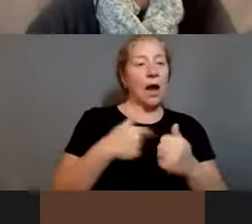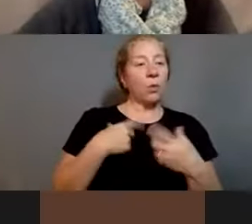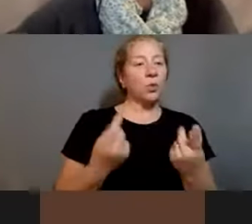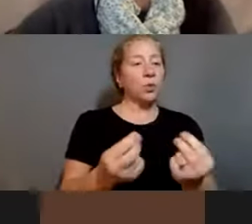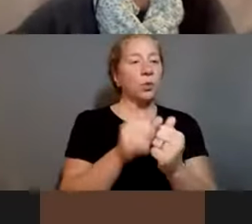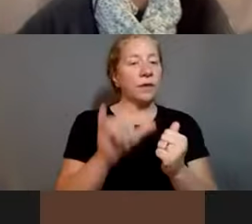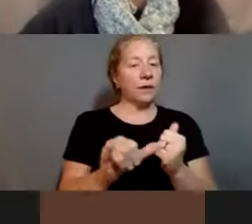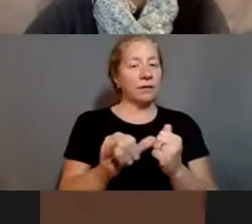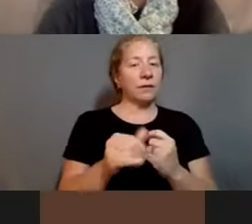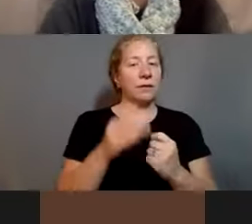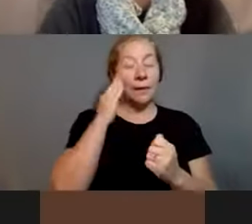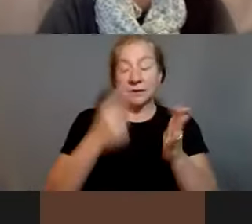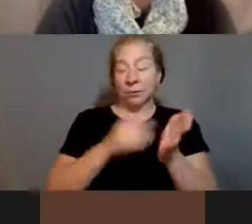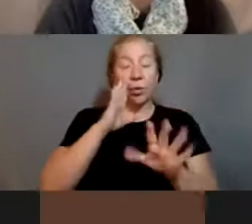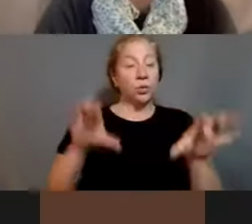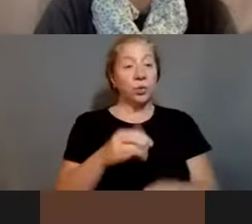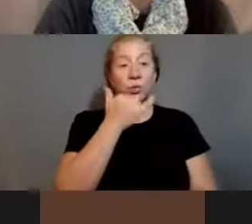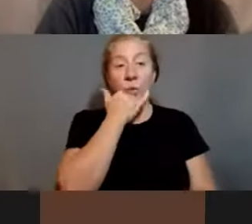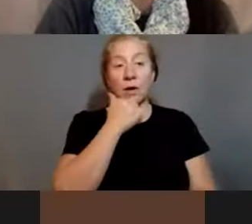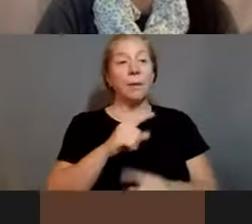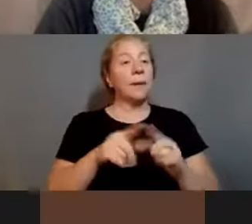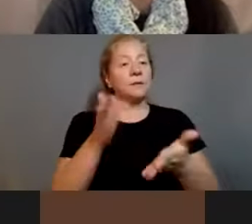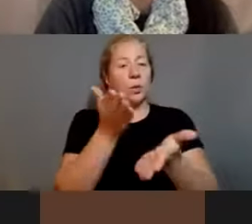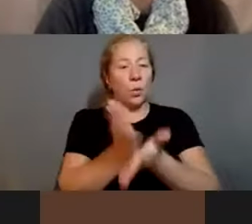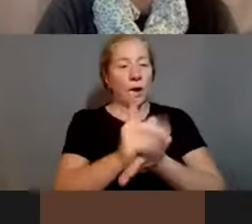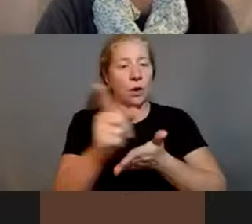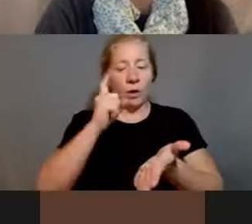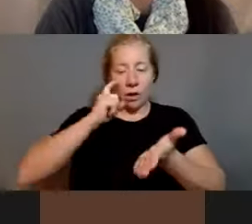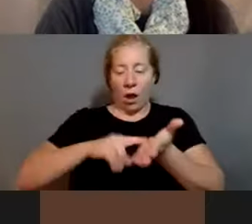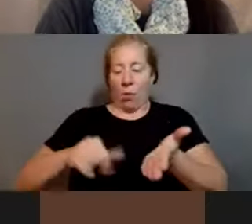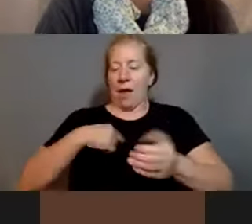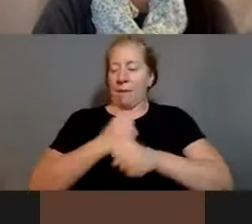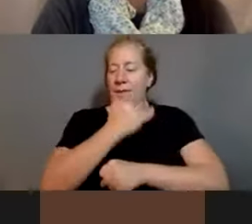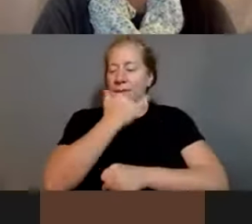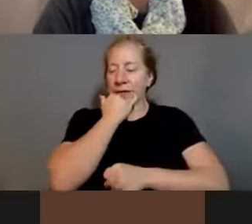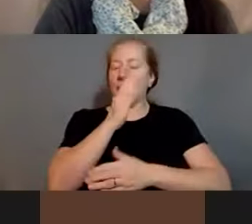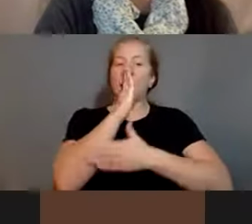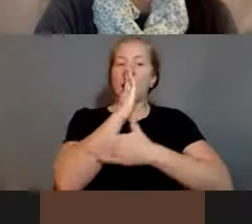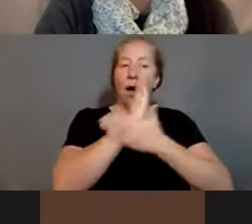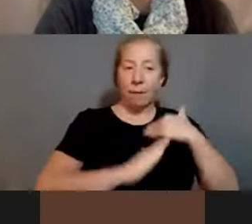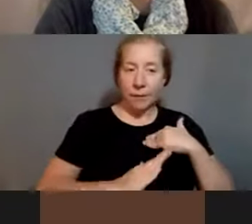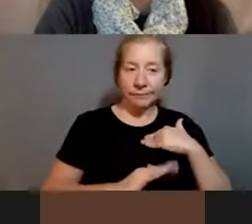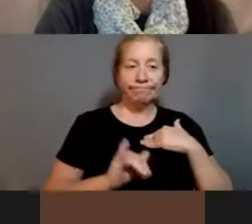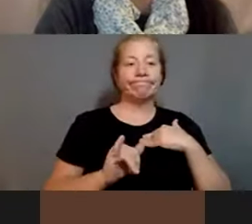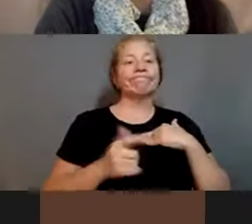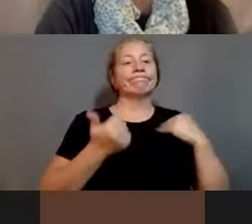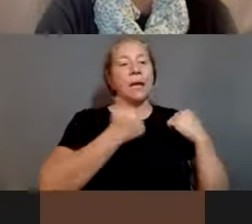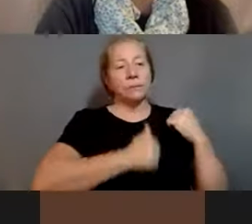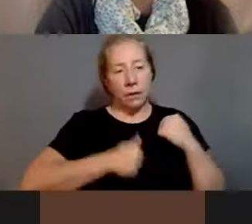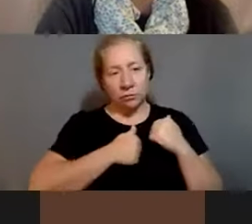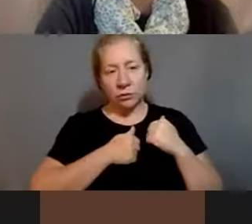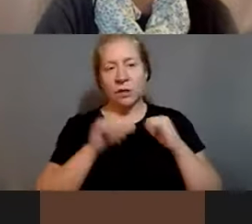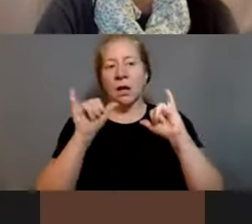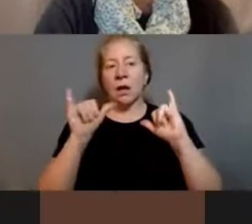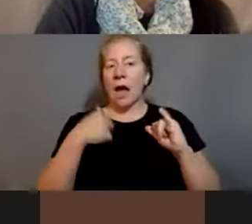wrong thing, you're gonna do the wrong thing, but you acknowledge and be humble and knowing that I did